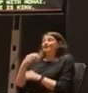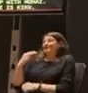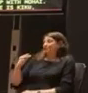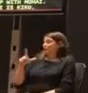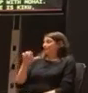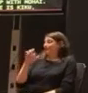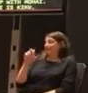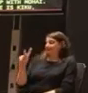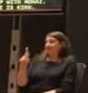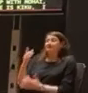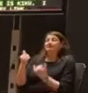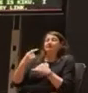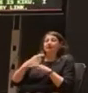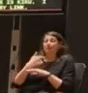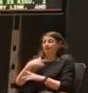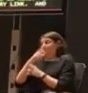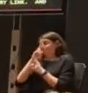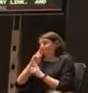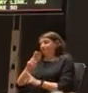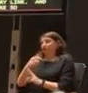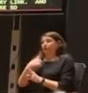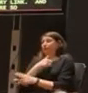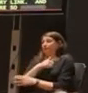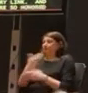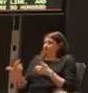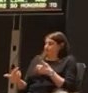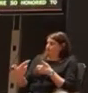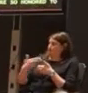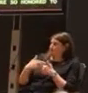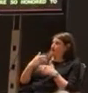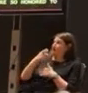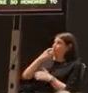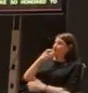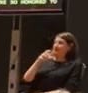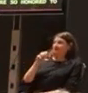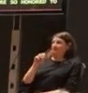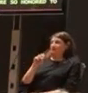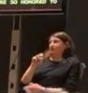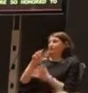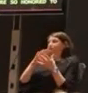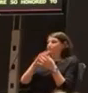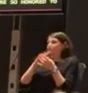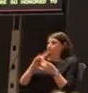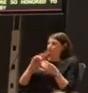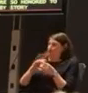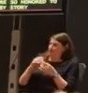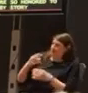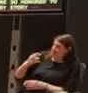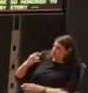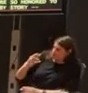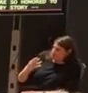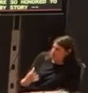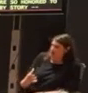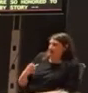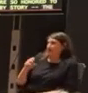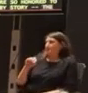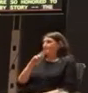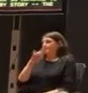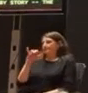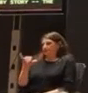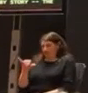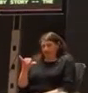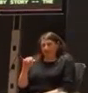And today we are so honored to be joined by story educator and historian Mary T. Henry, who